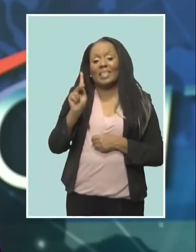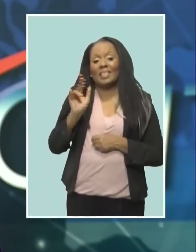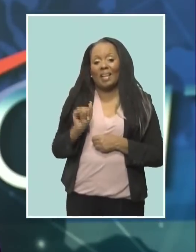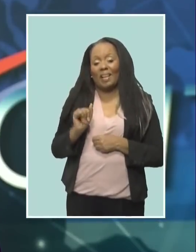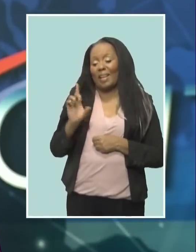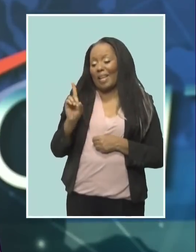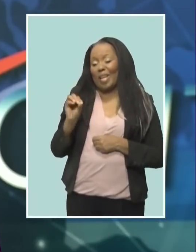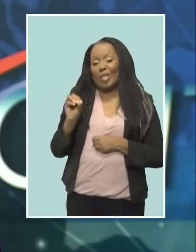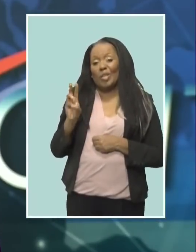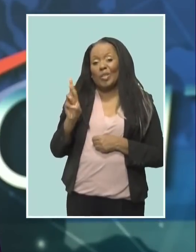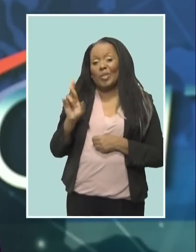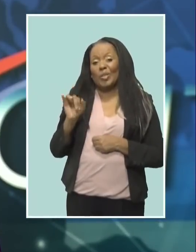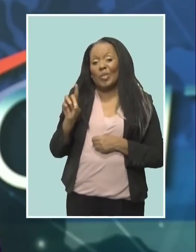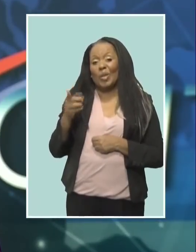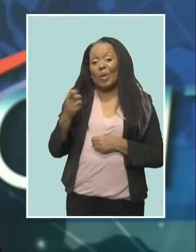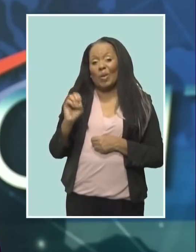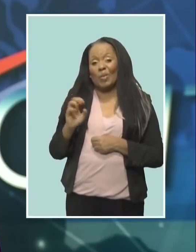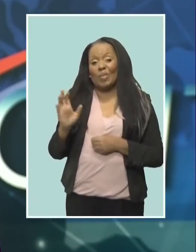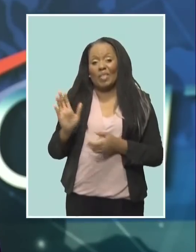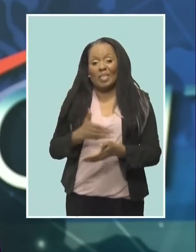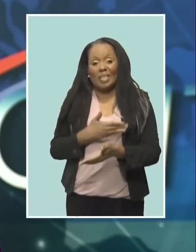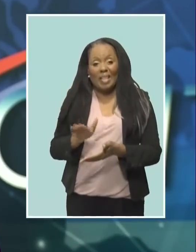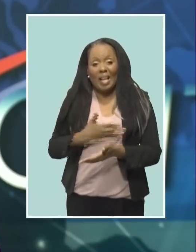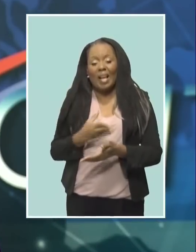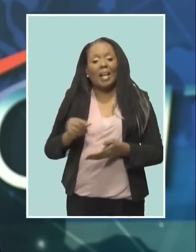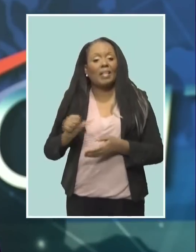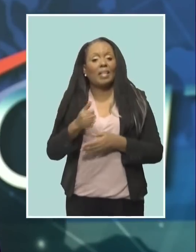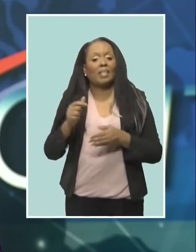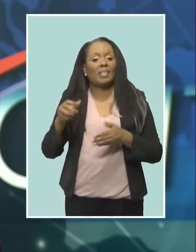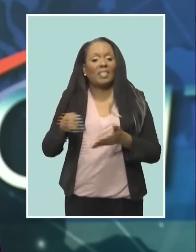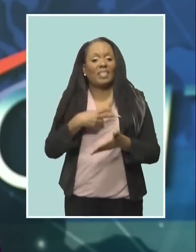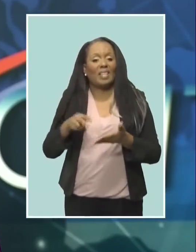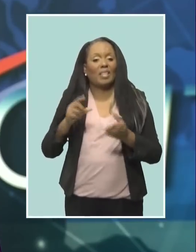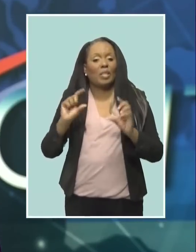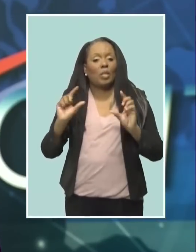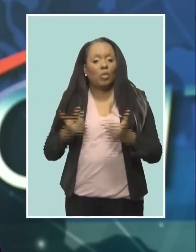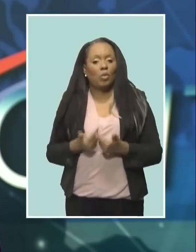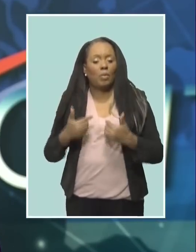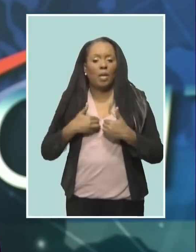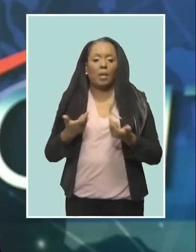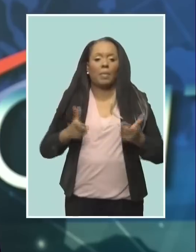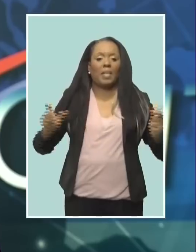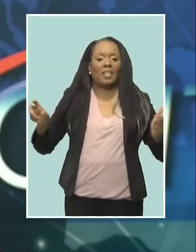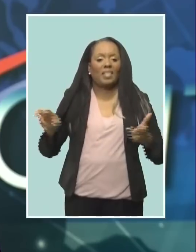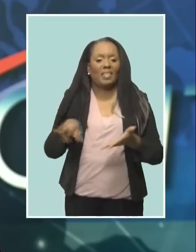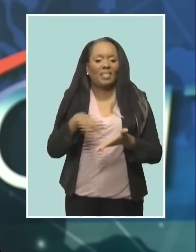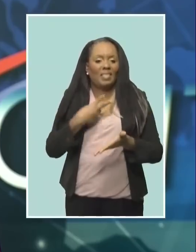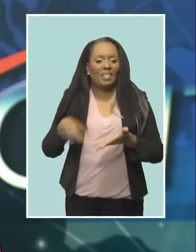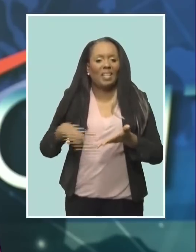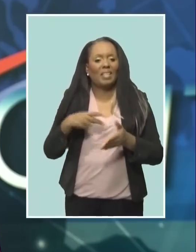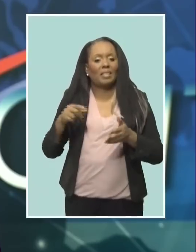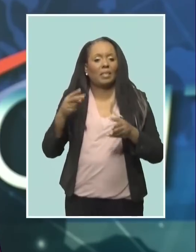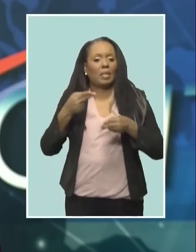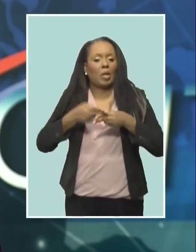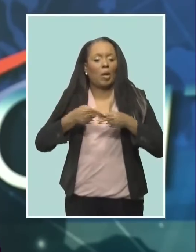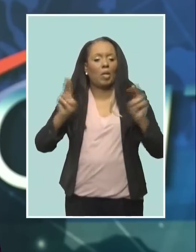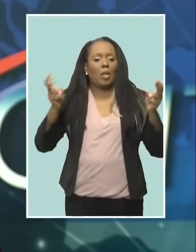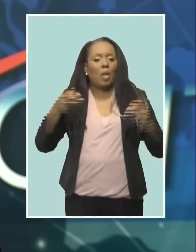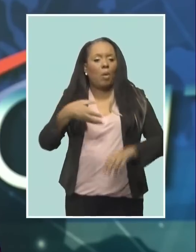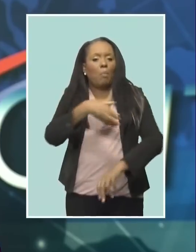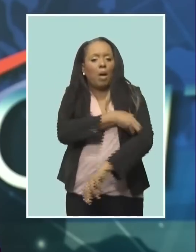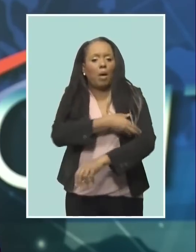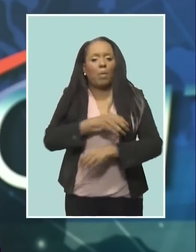among the performers, and the Nuiza Dance Movement closed the curtain with a dance entitled The Power of Love. Chief Cultural